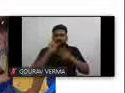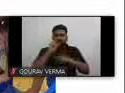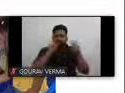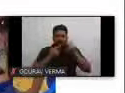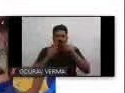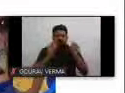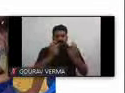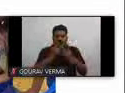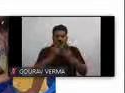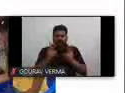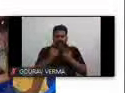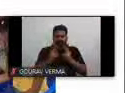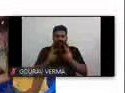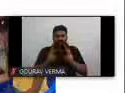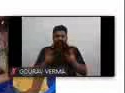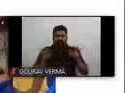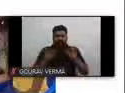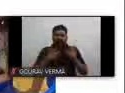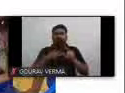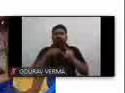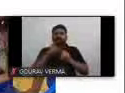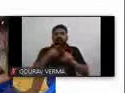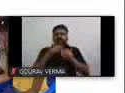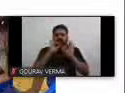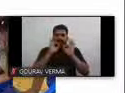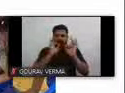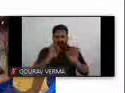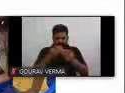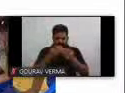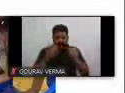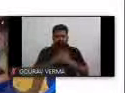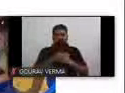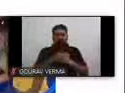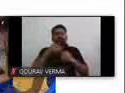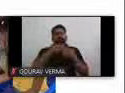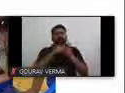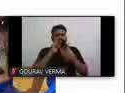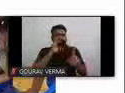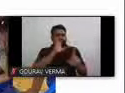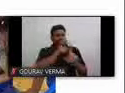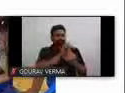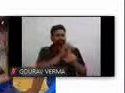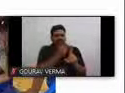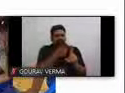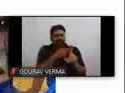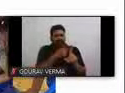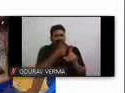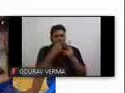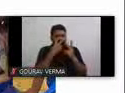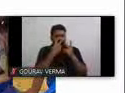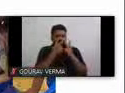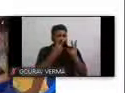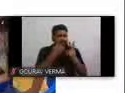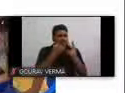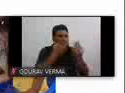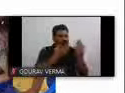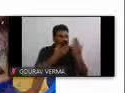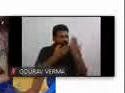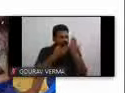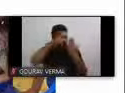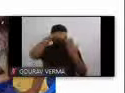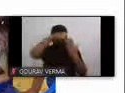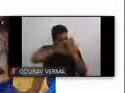discrimination of what the child is able to see. The ability to recognize details in visual images is called as